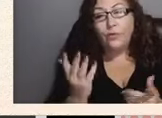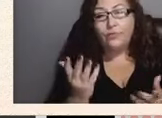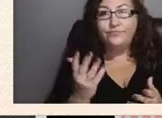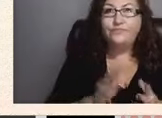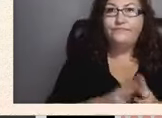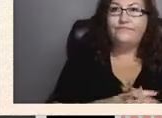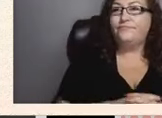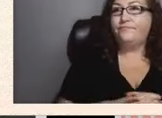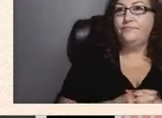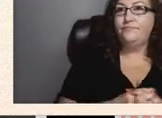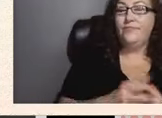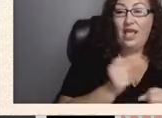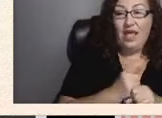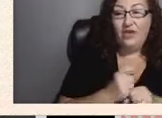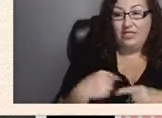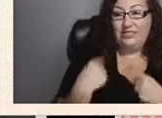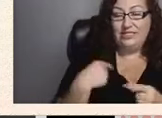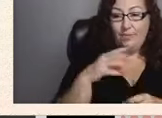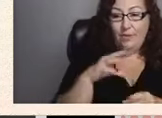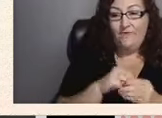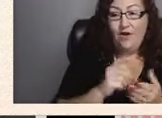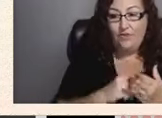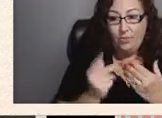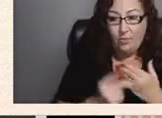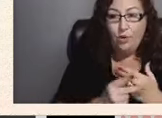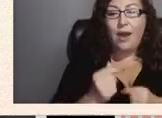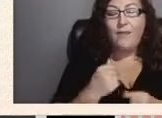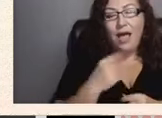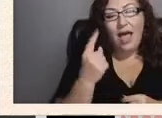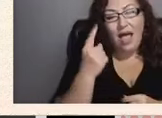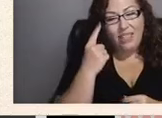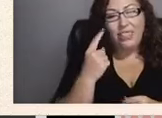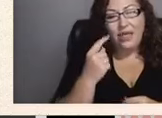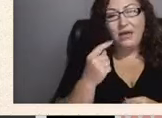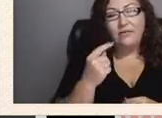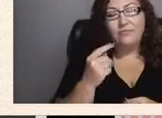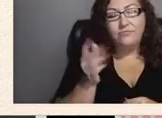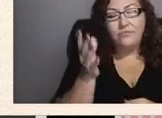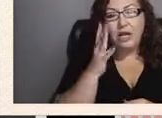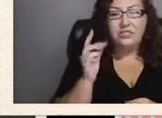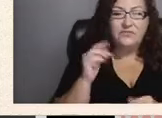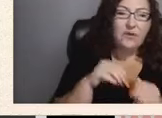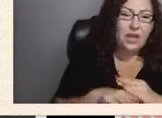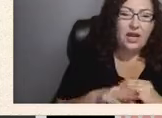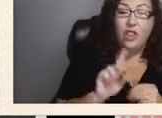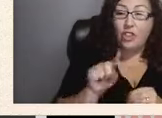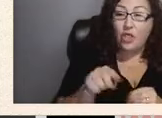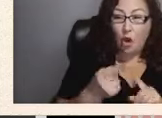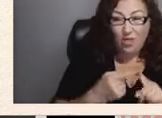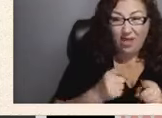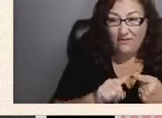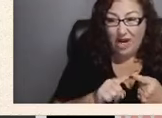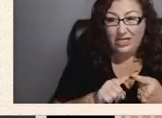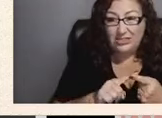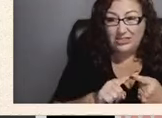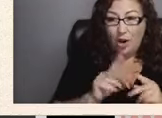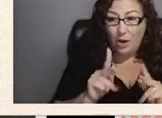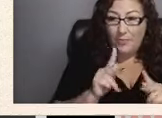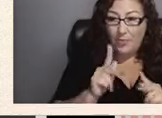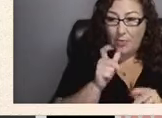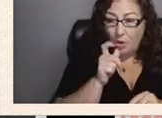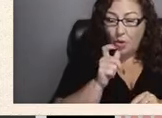every year since I've been in the program, I find parents that come in, their only friends are people that are